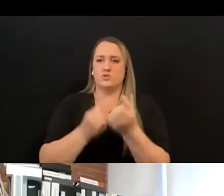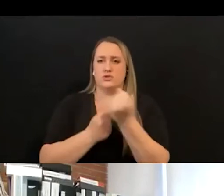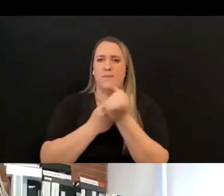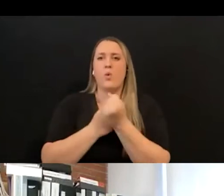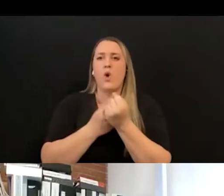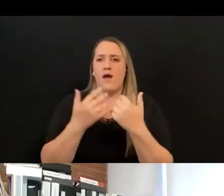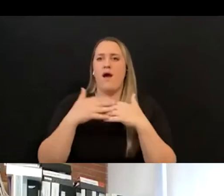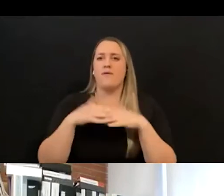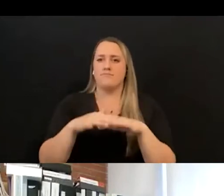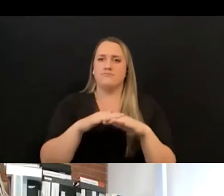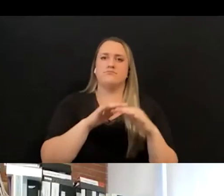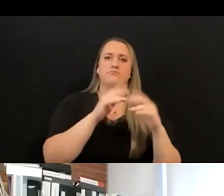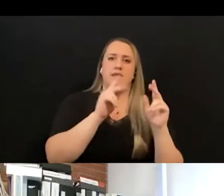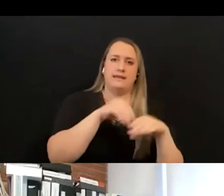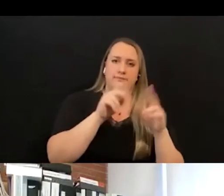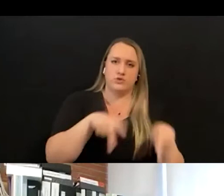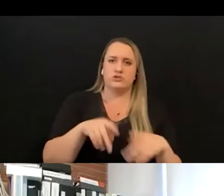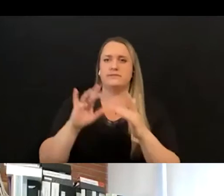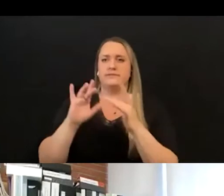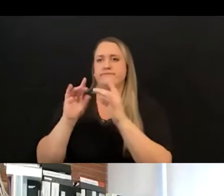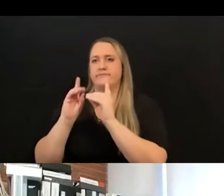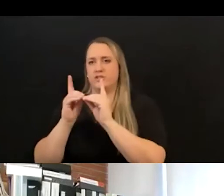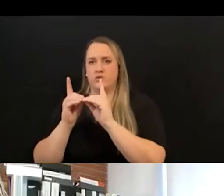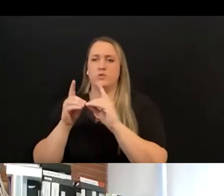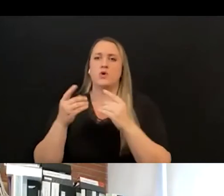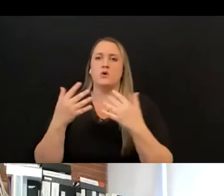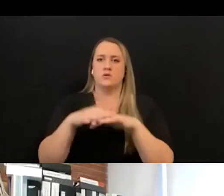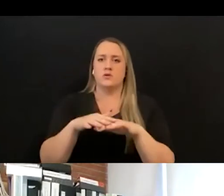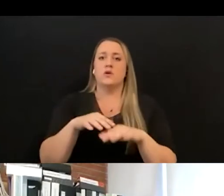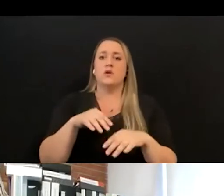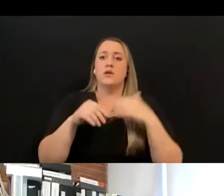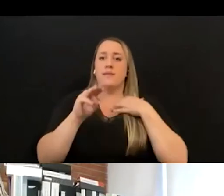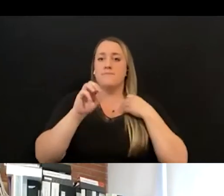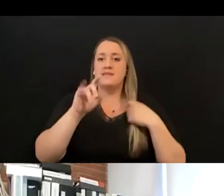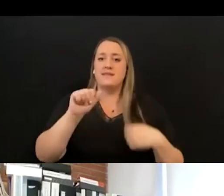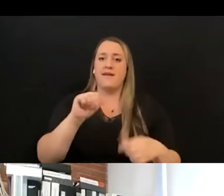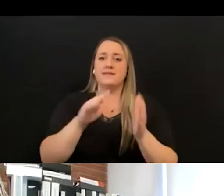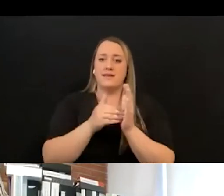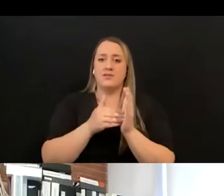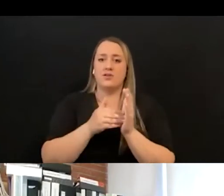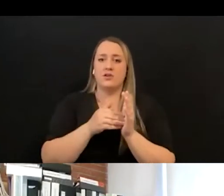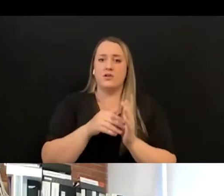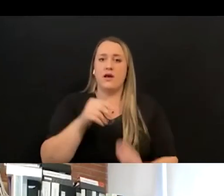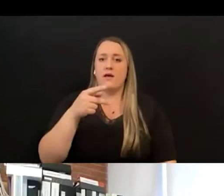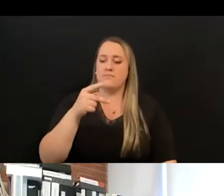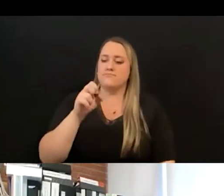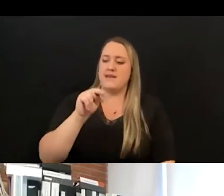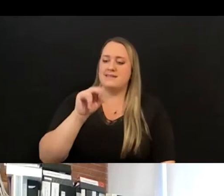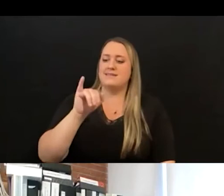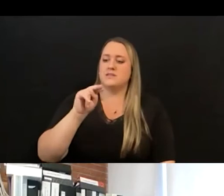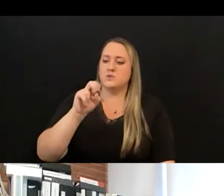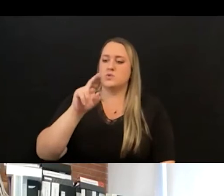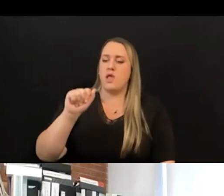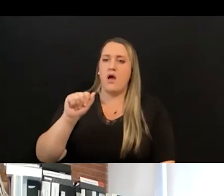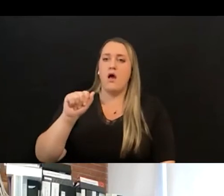able to engage Mid-Peninsula Media Center, who helped us in a lot of different ways. And then I will say that while this